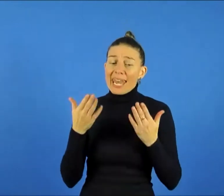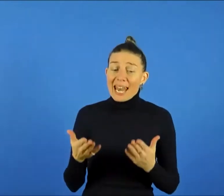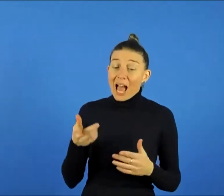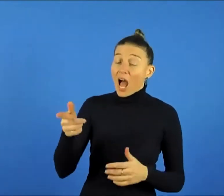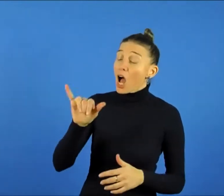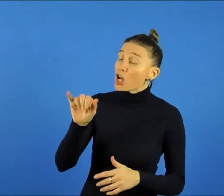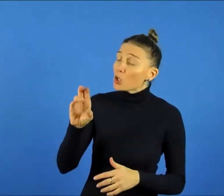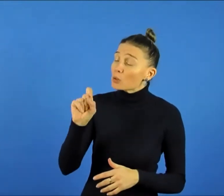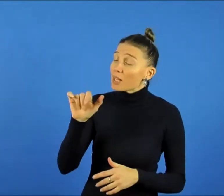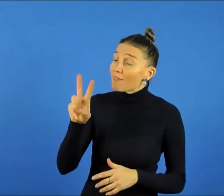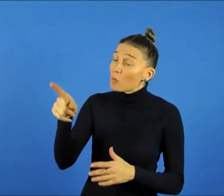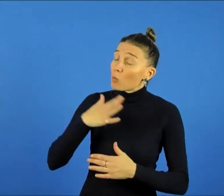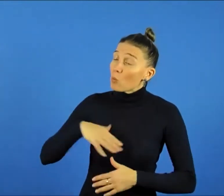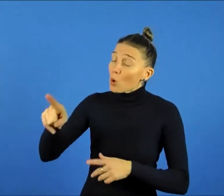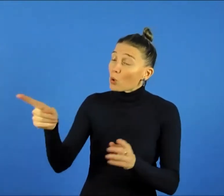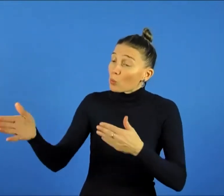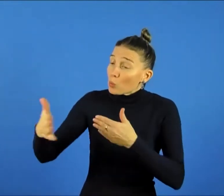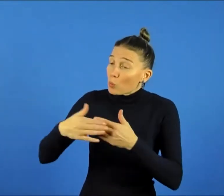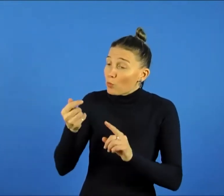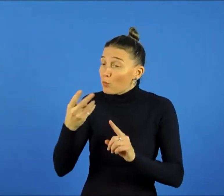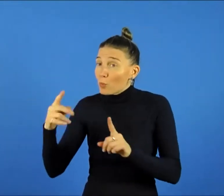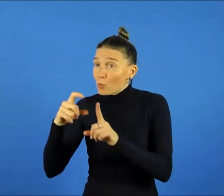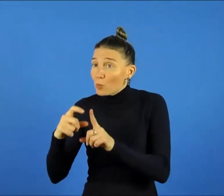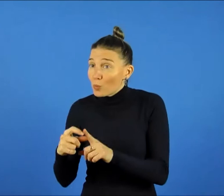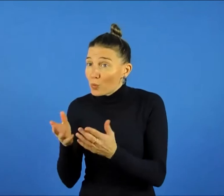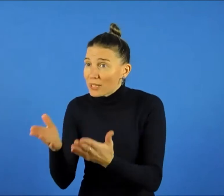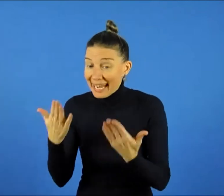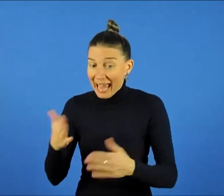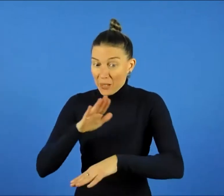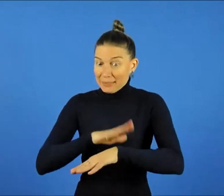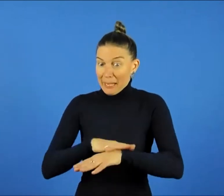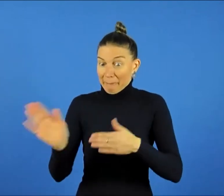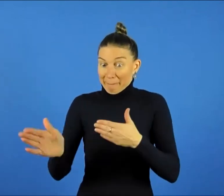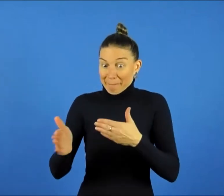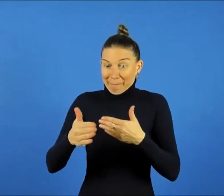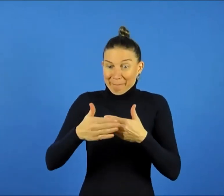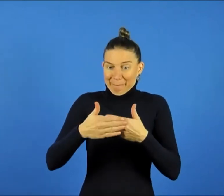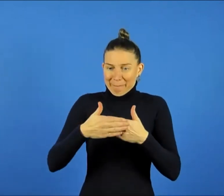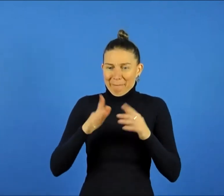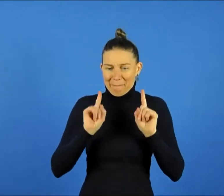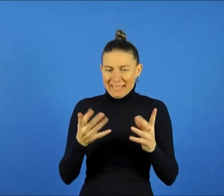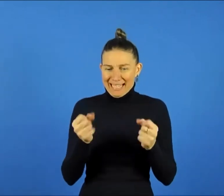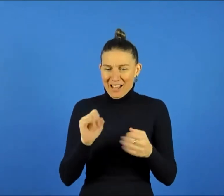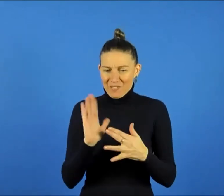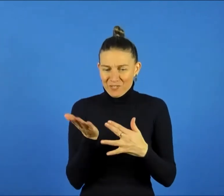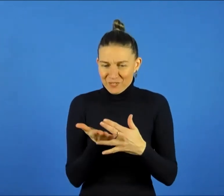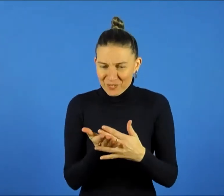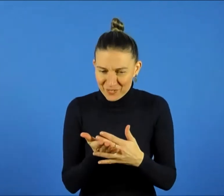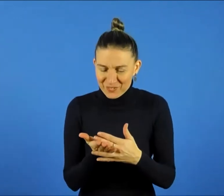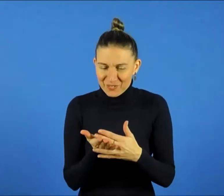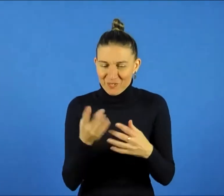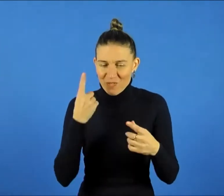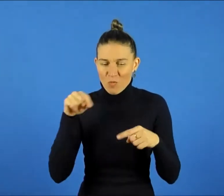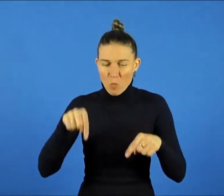few words, because it seems now our time is off. It's recommended to have break for the Zero Project session.